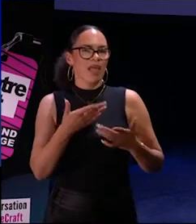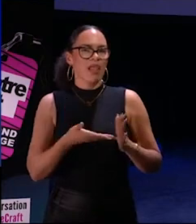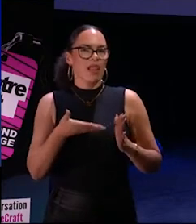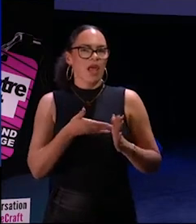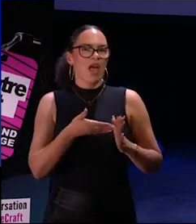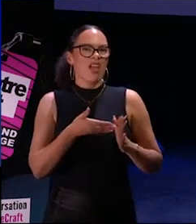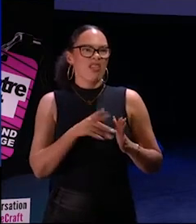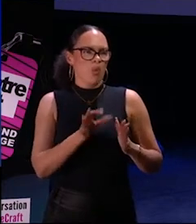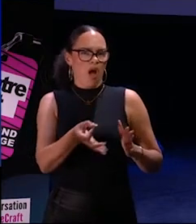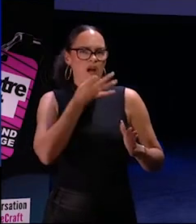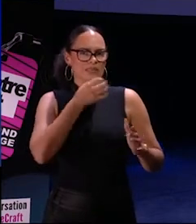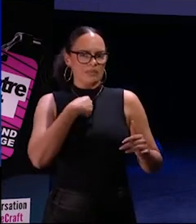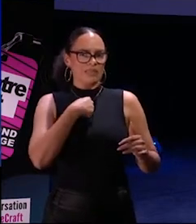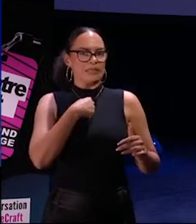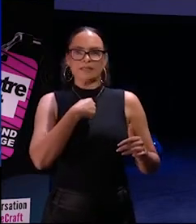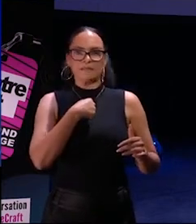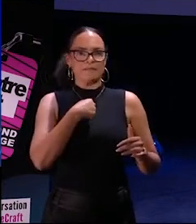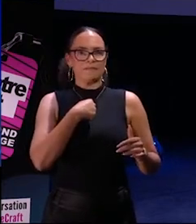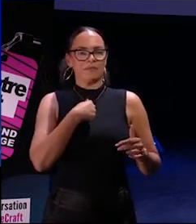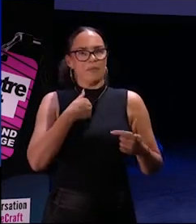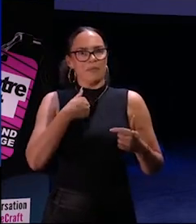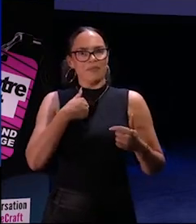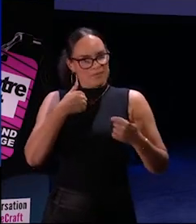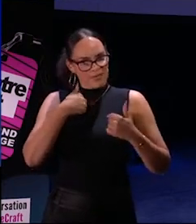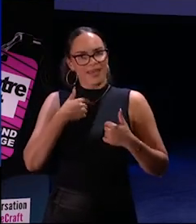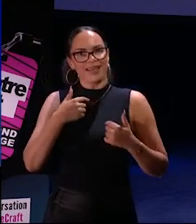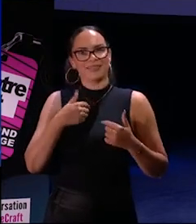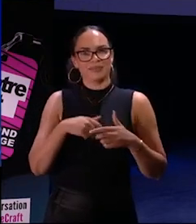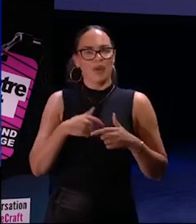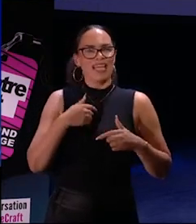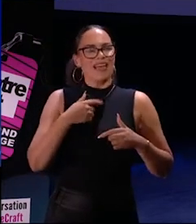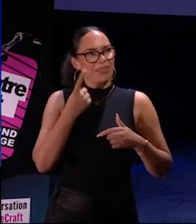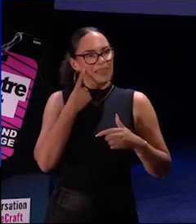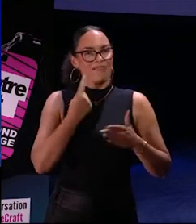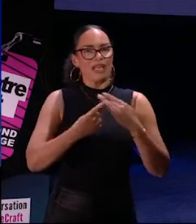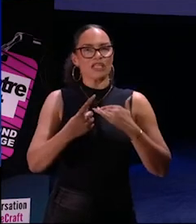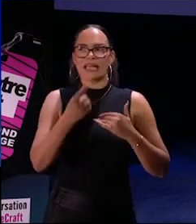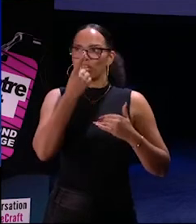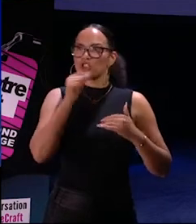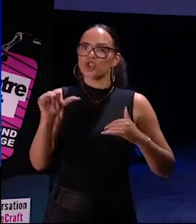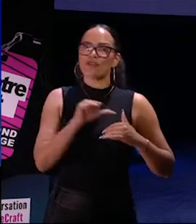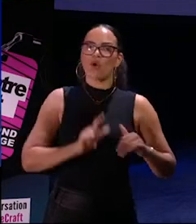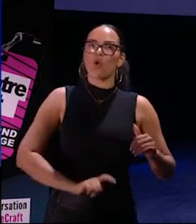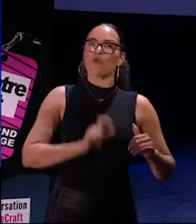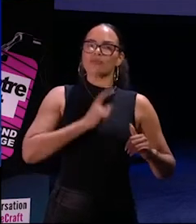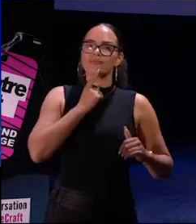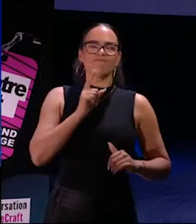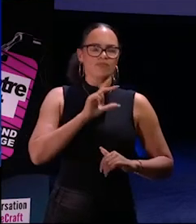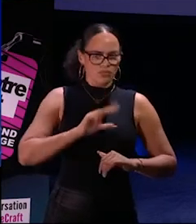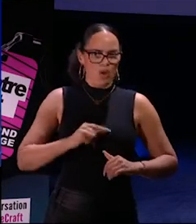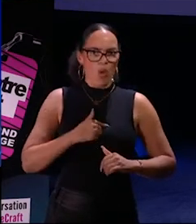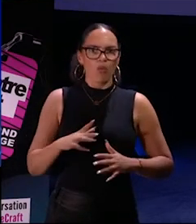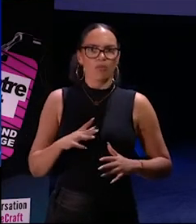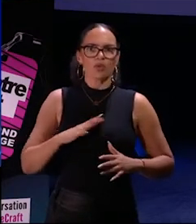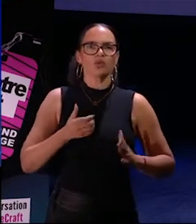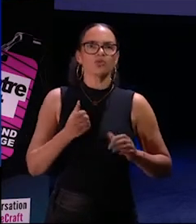do this? And so I think for freelancers to actually be able to kind of say no, stand up for things, and have a dialogue with